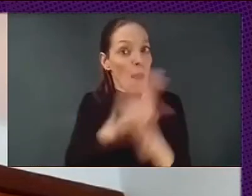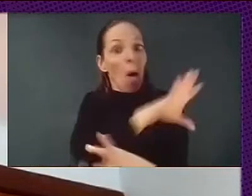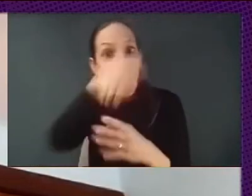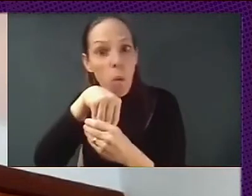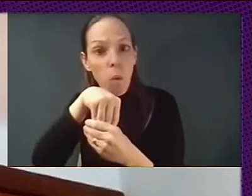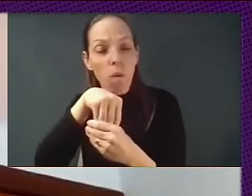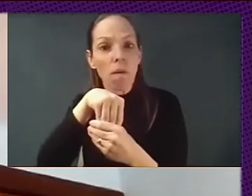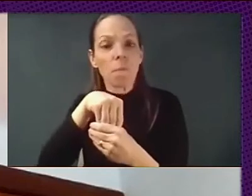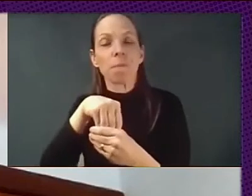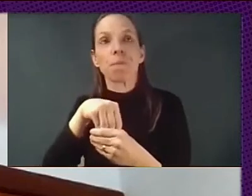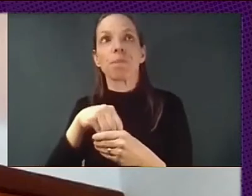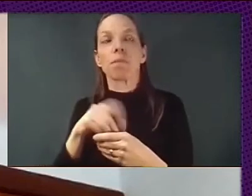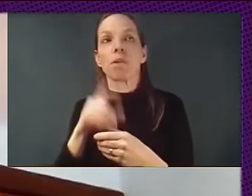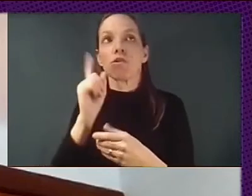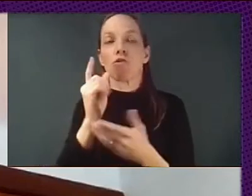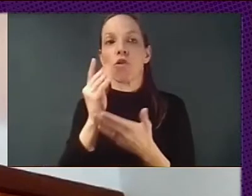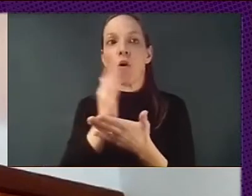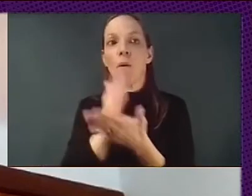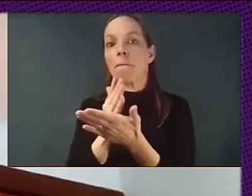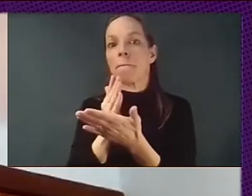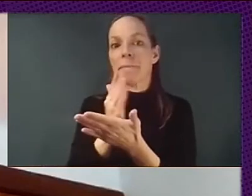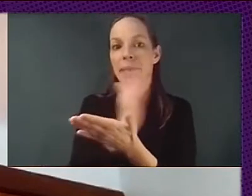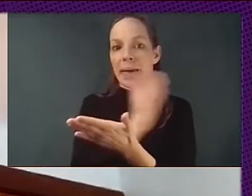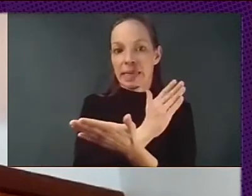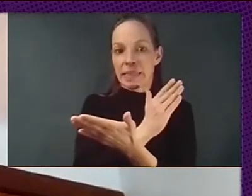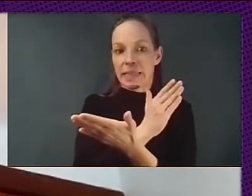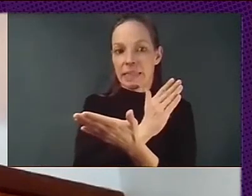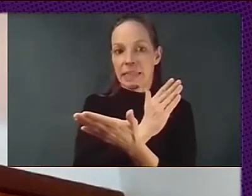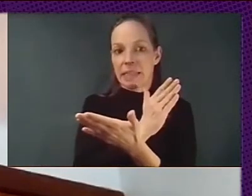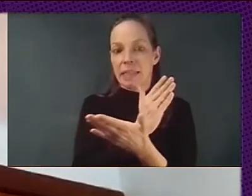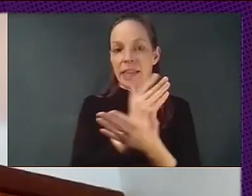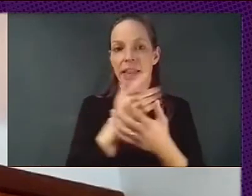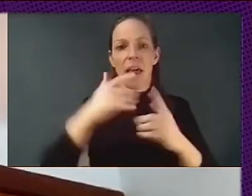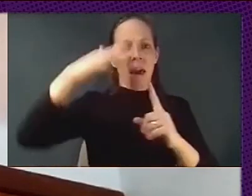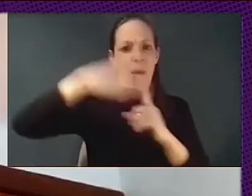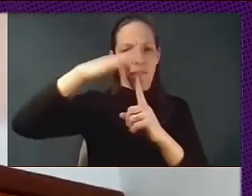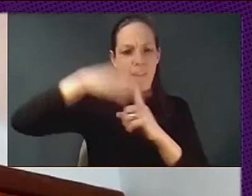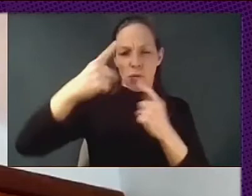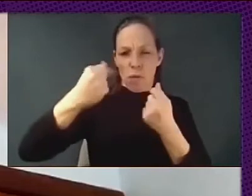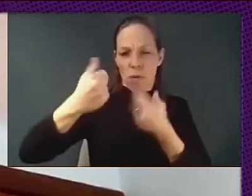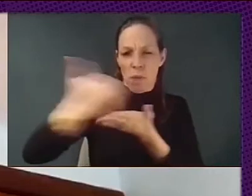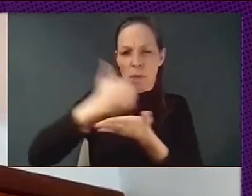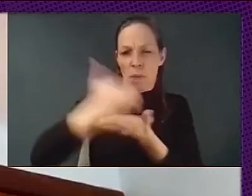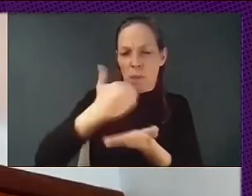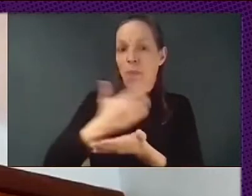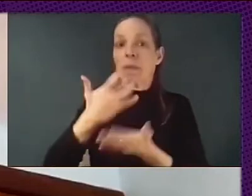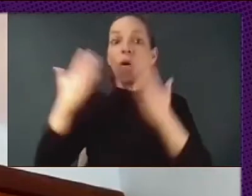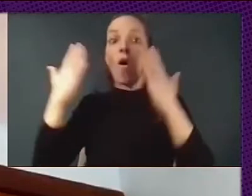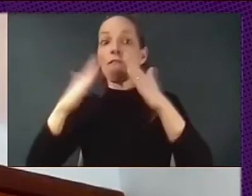revenue, but they're dominating, say, 80%+ of their advertising revenue, Google,